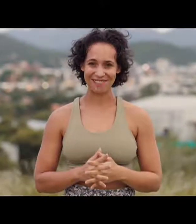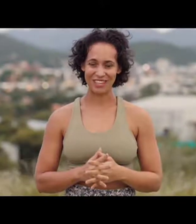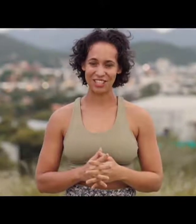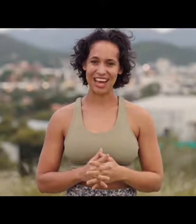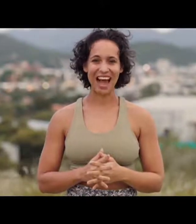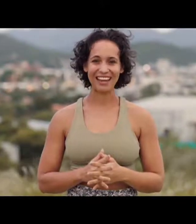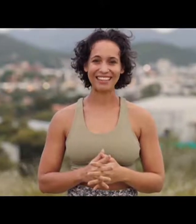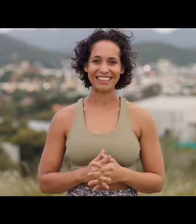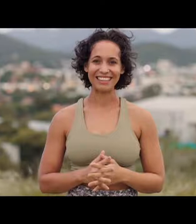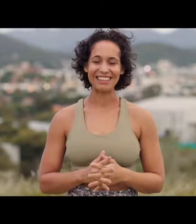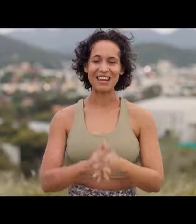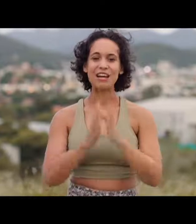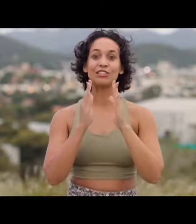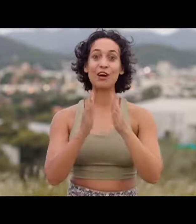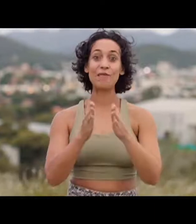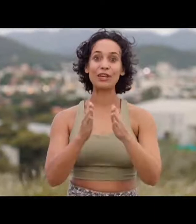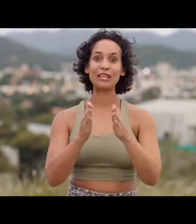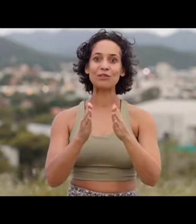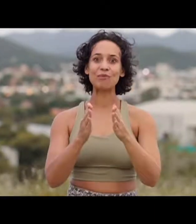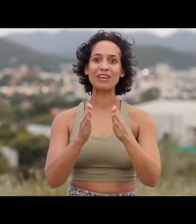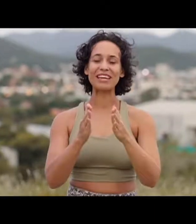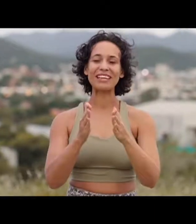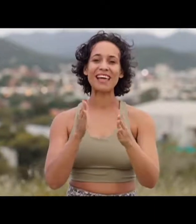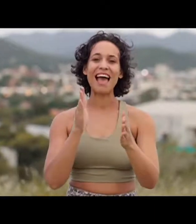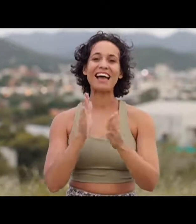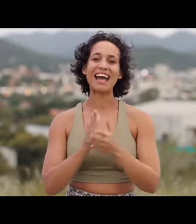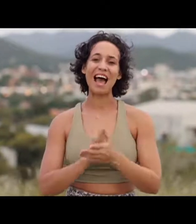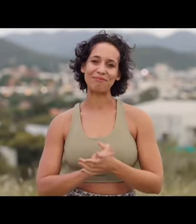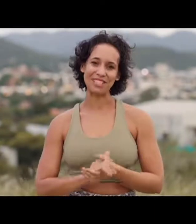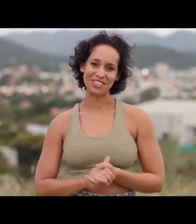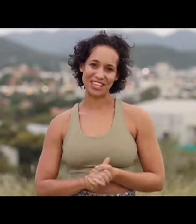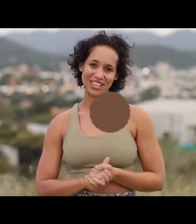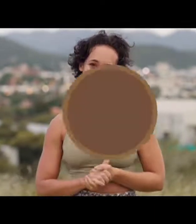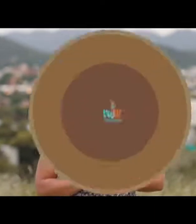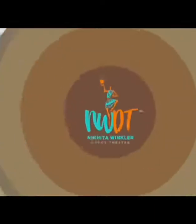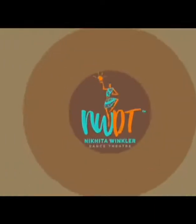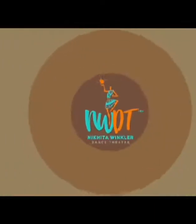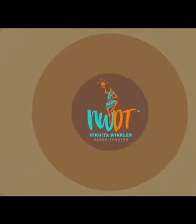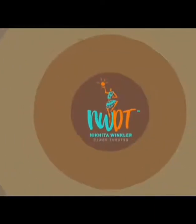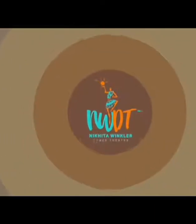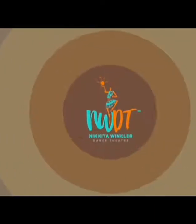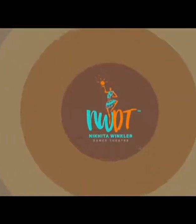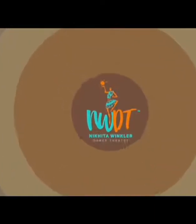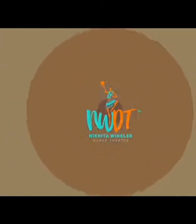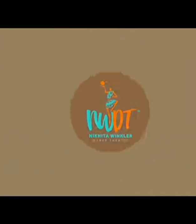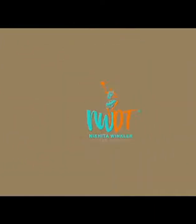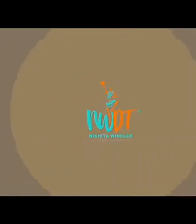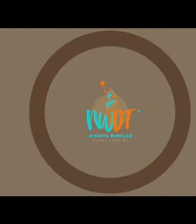enjoyed that as much as I did. Don't forget to breathe and happy stretching.